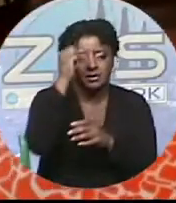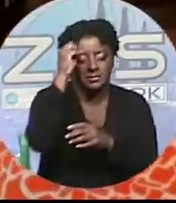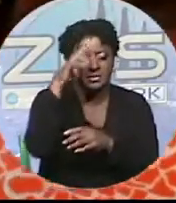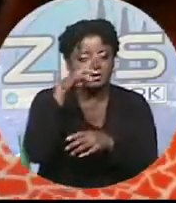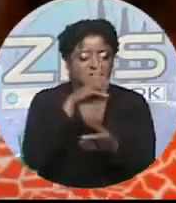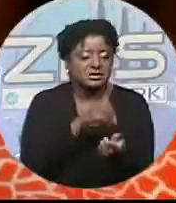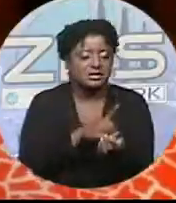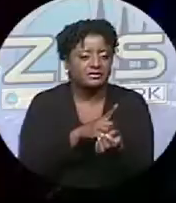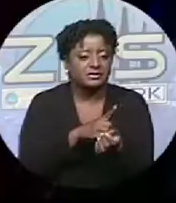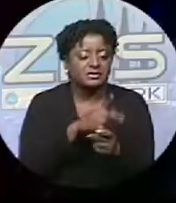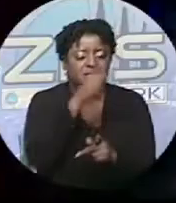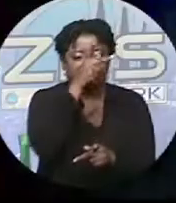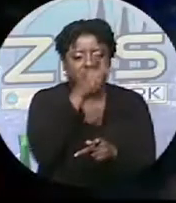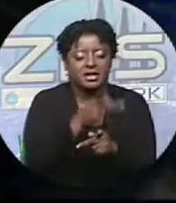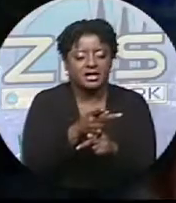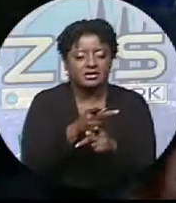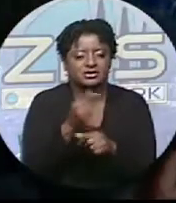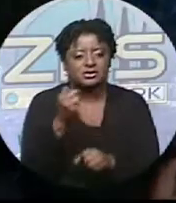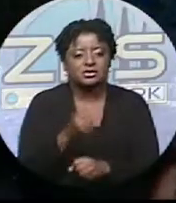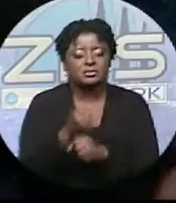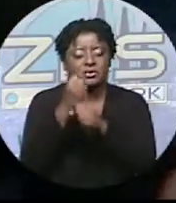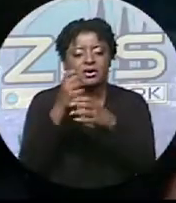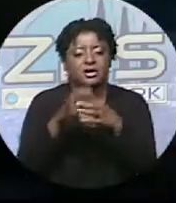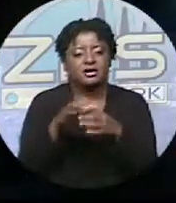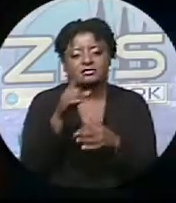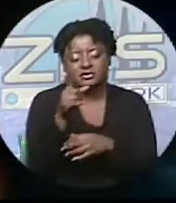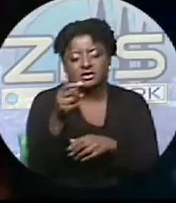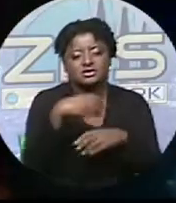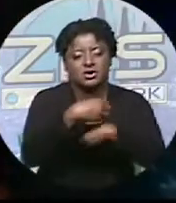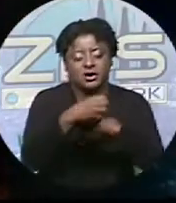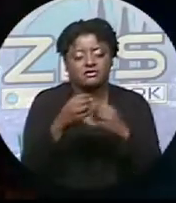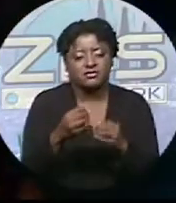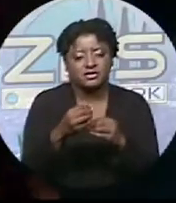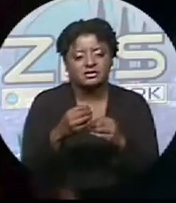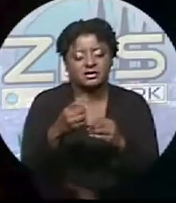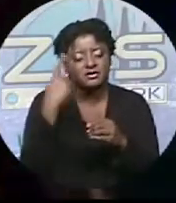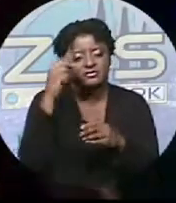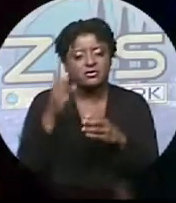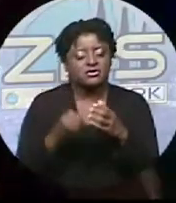support of his office to building the straw and craft industry, he also solicited the